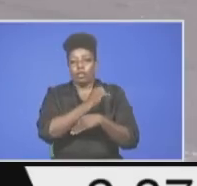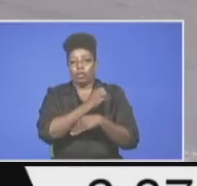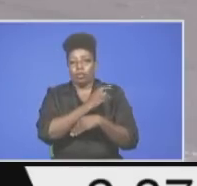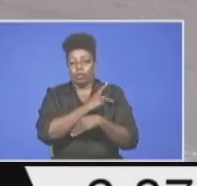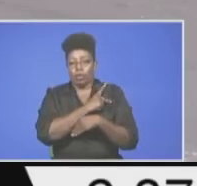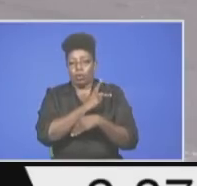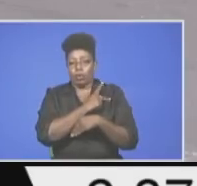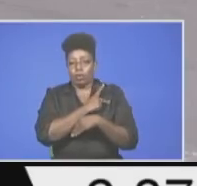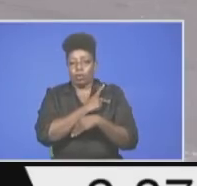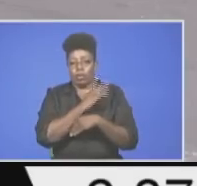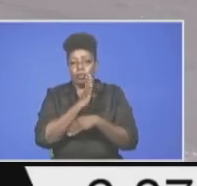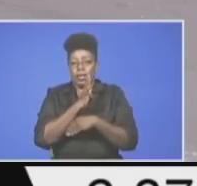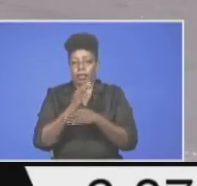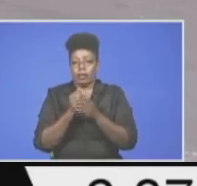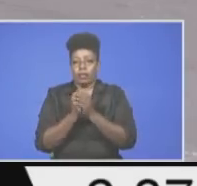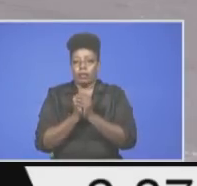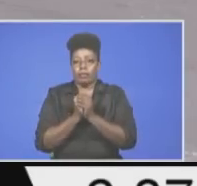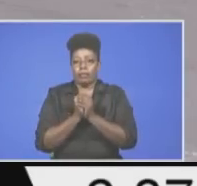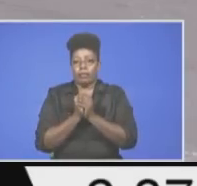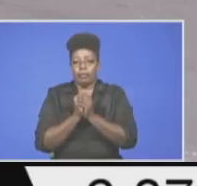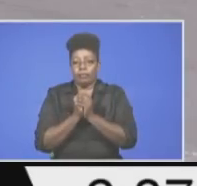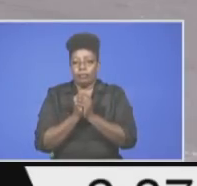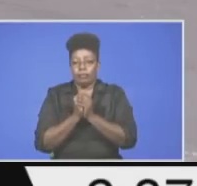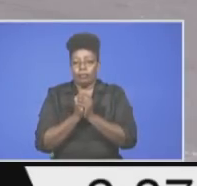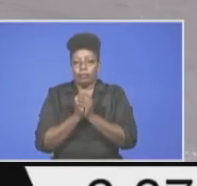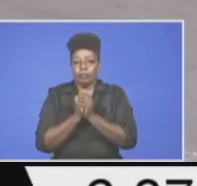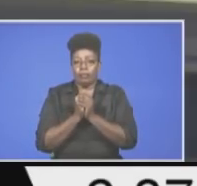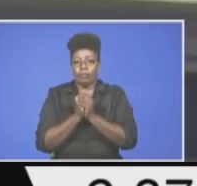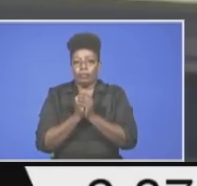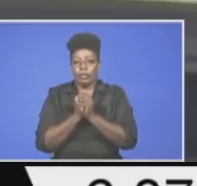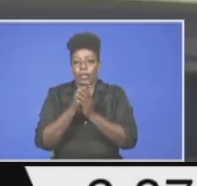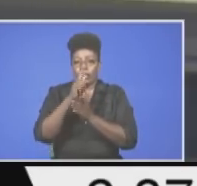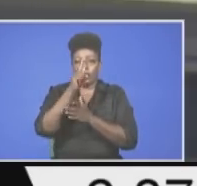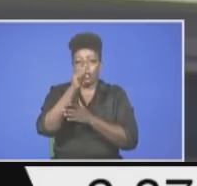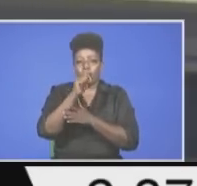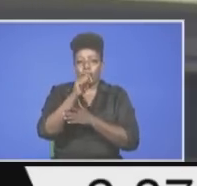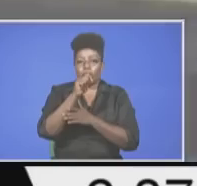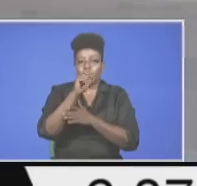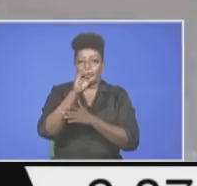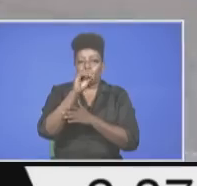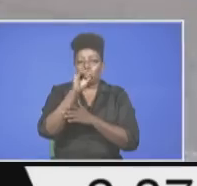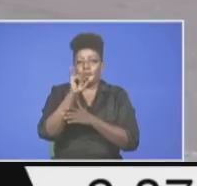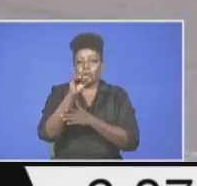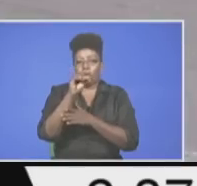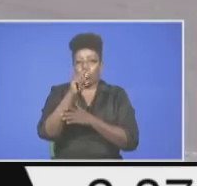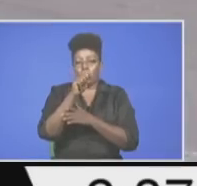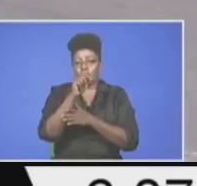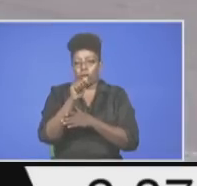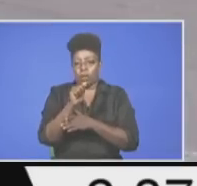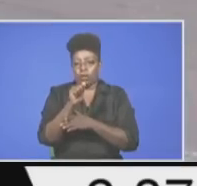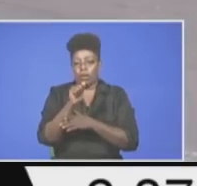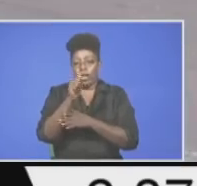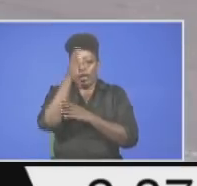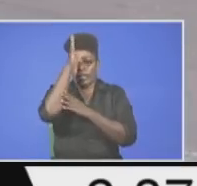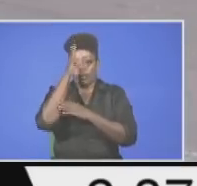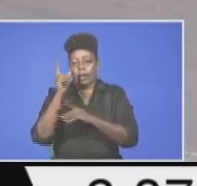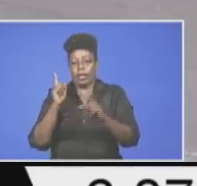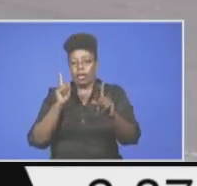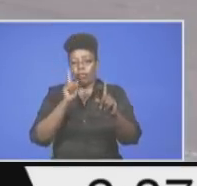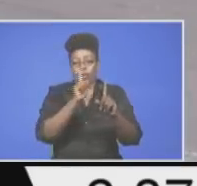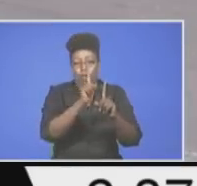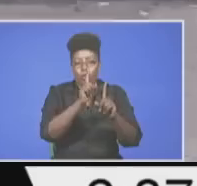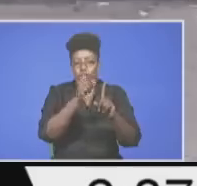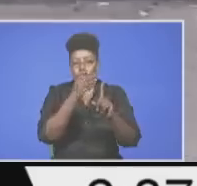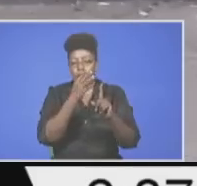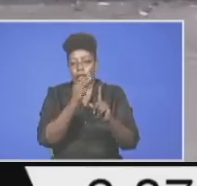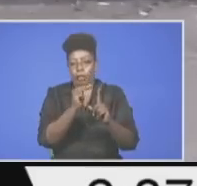update. Came from a Toyota Passo that was parked near the bank. This man approached him in an aggressive manner